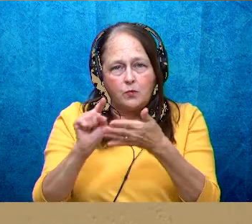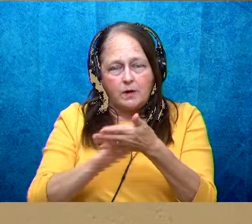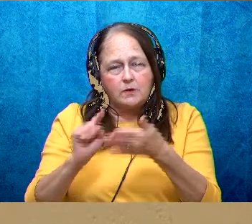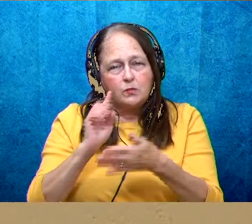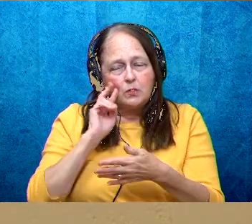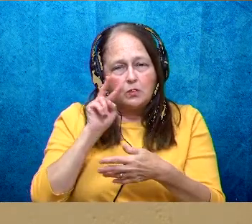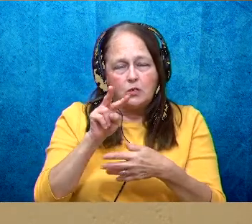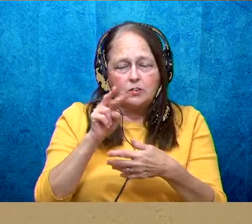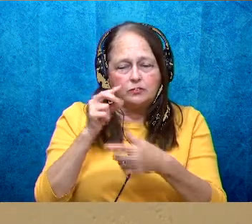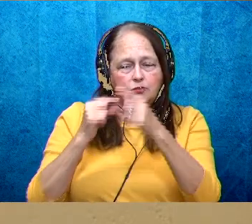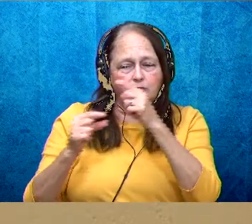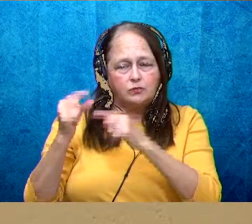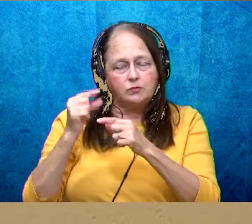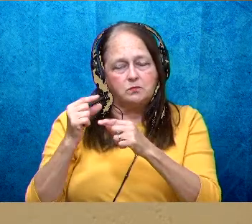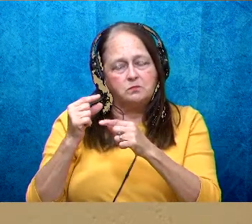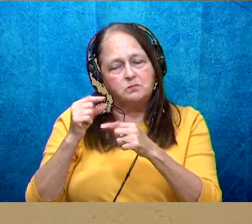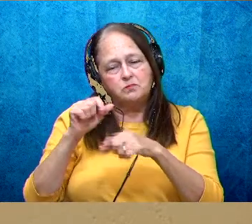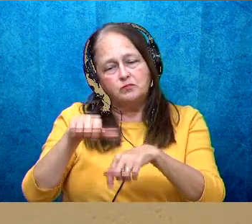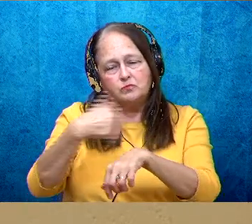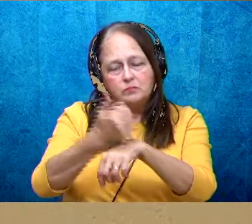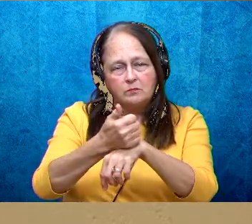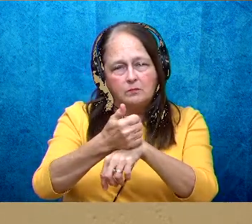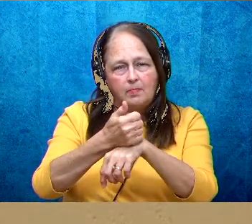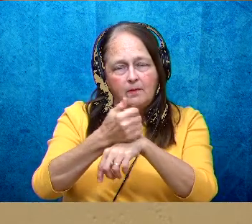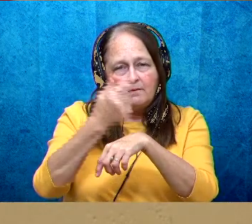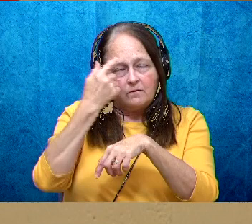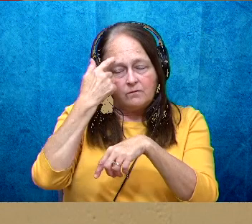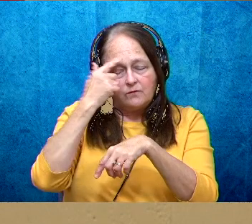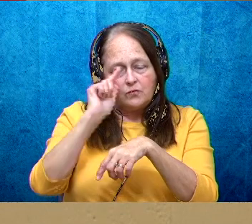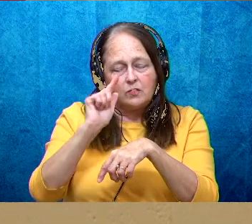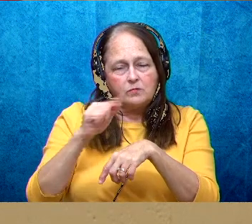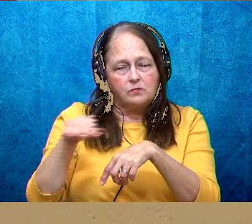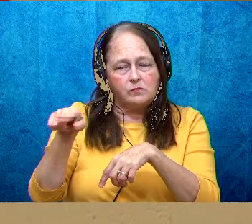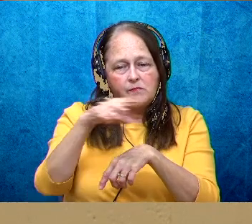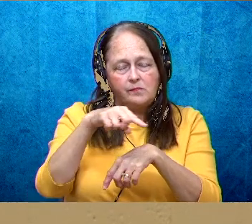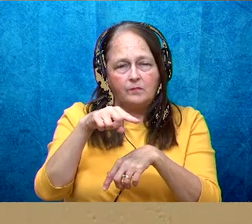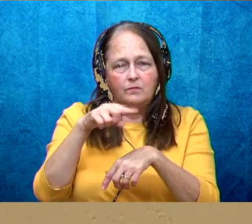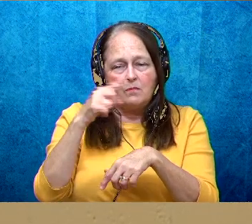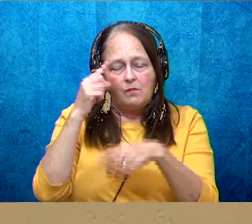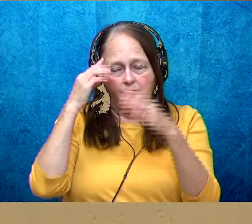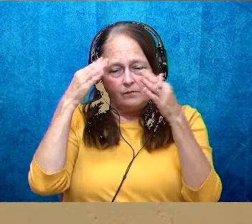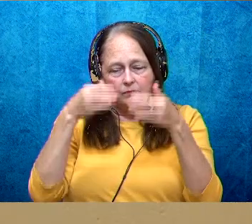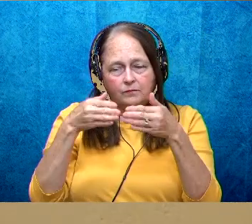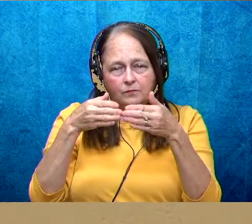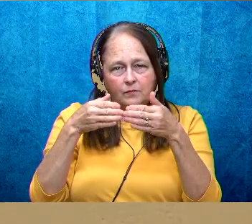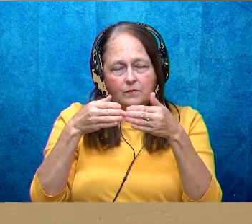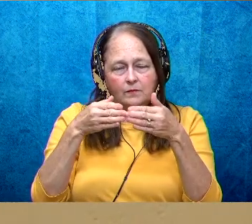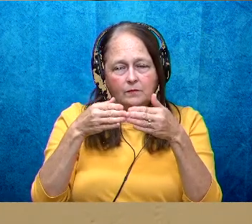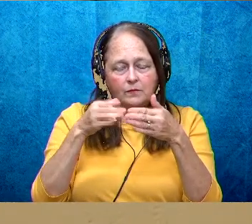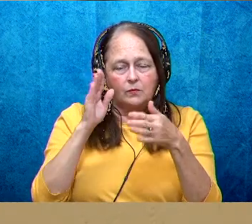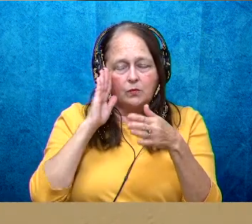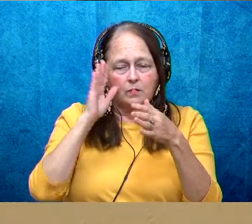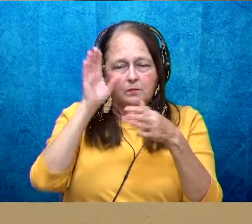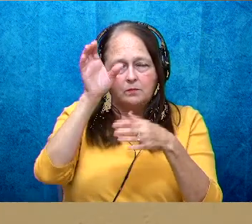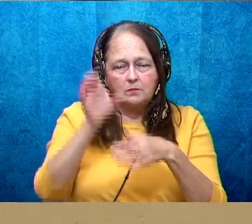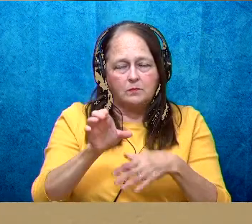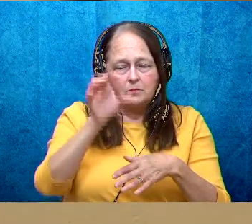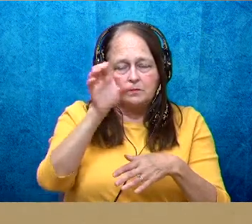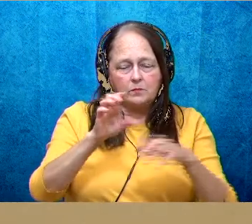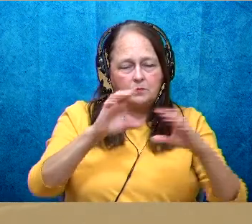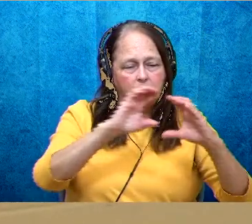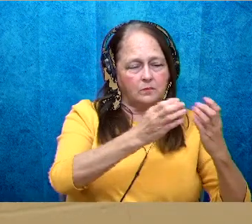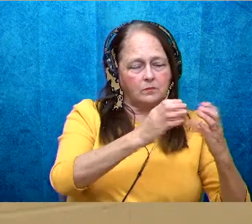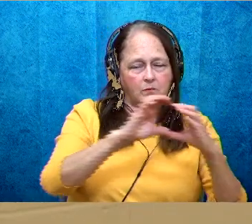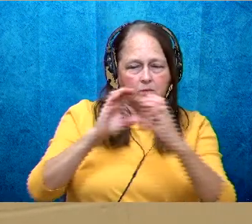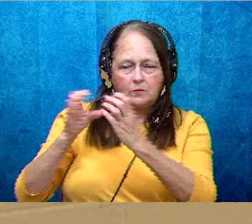looking at some geography standards. And the first one that we'd like to focus on is the one that says we're going to categorize the